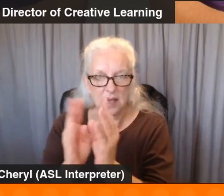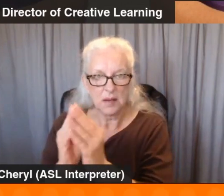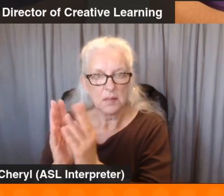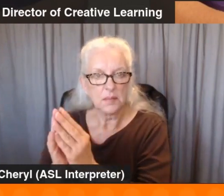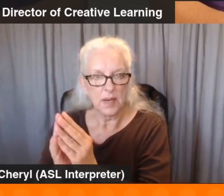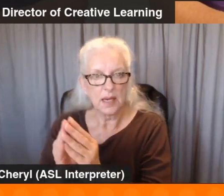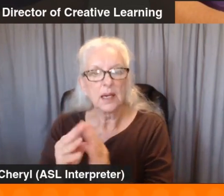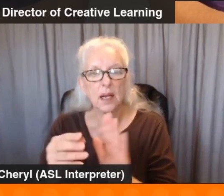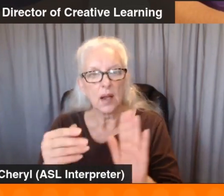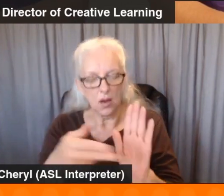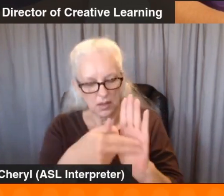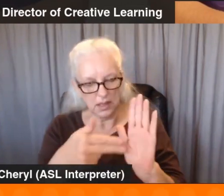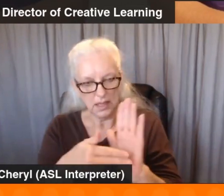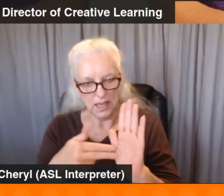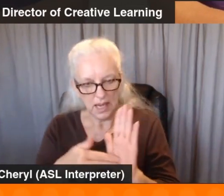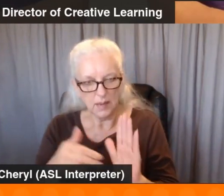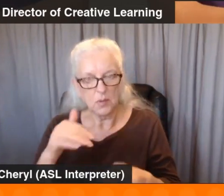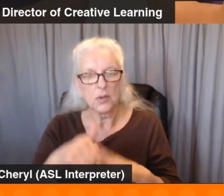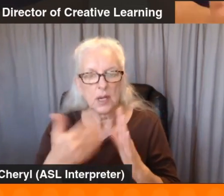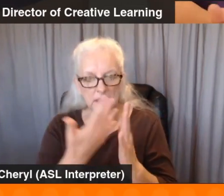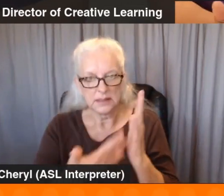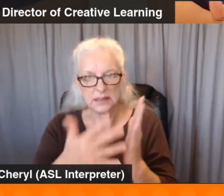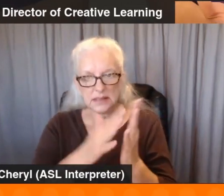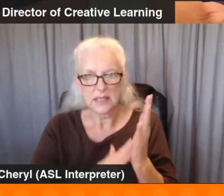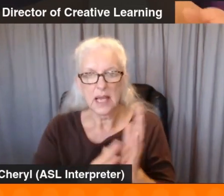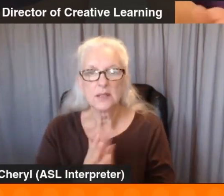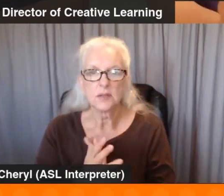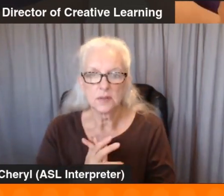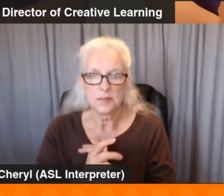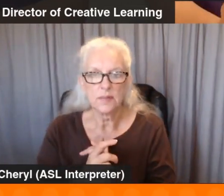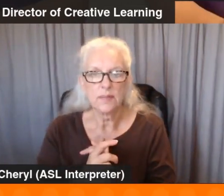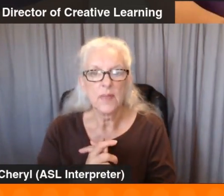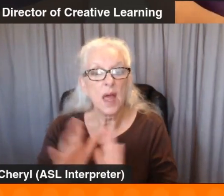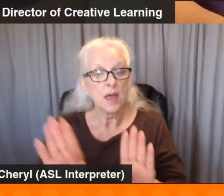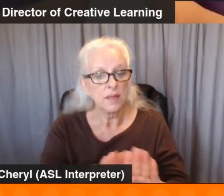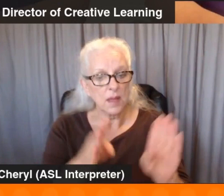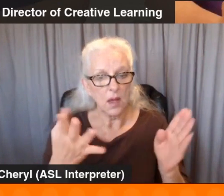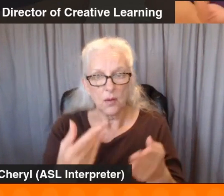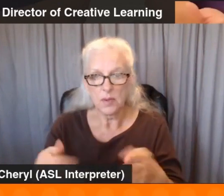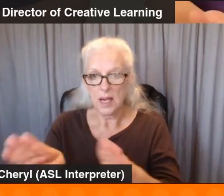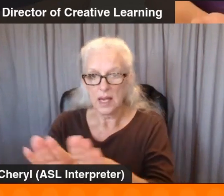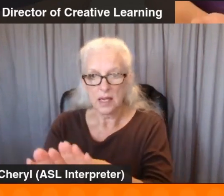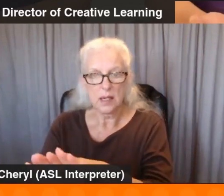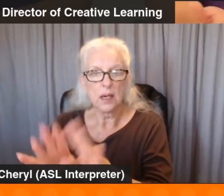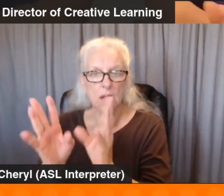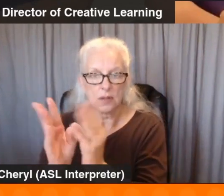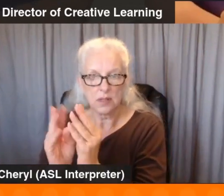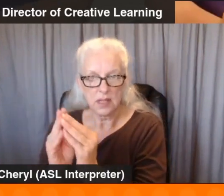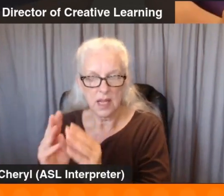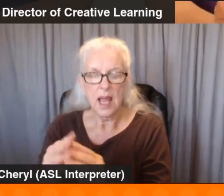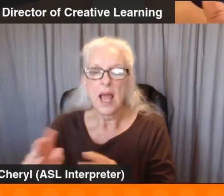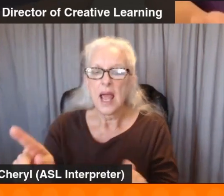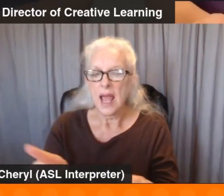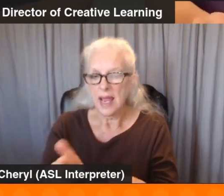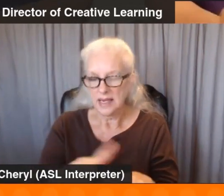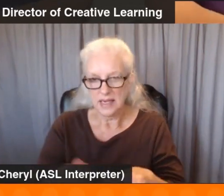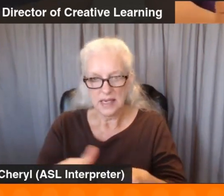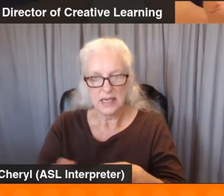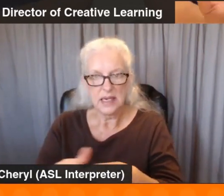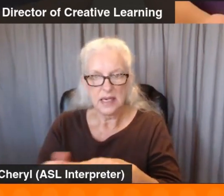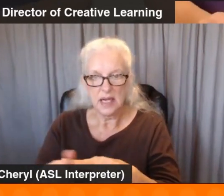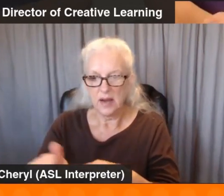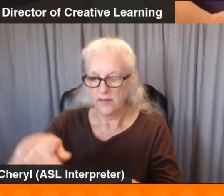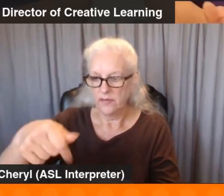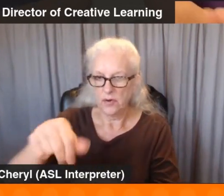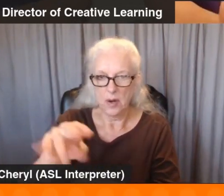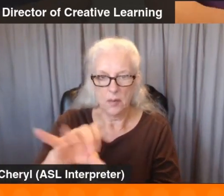accordingly in the agenda. The opening and closing ceremonies, as well as panels and workshops, are translated